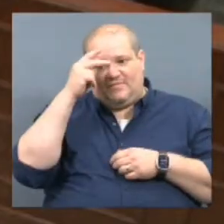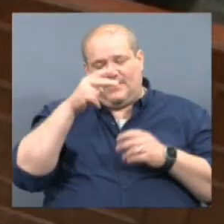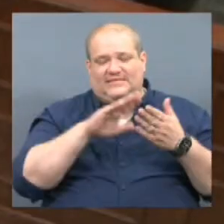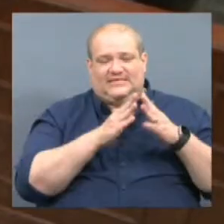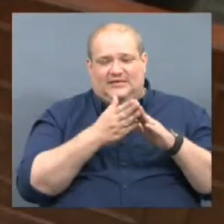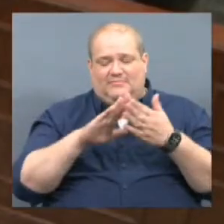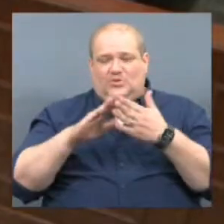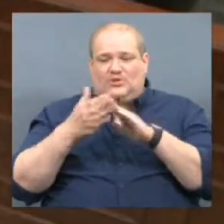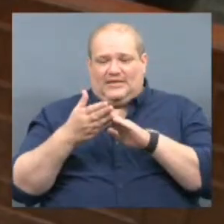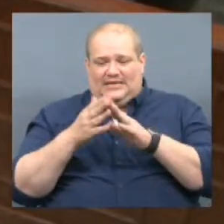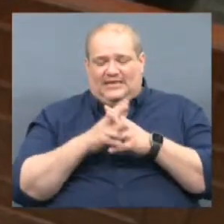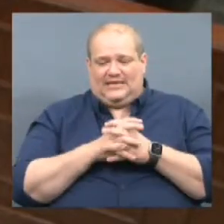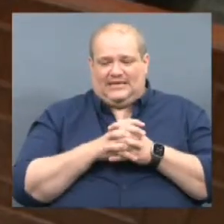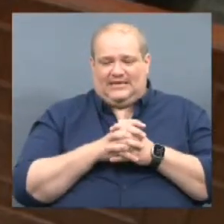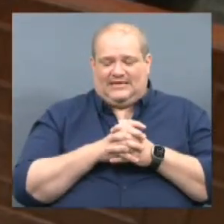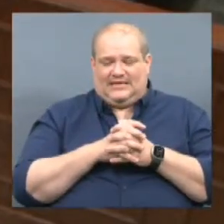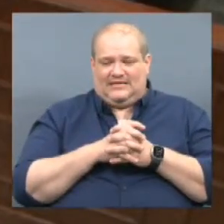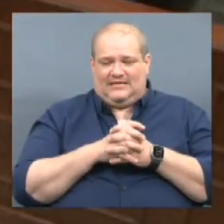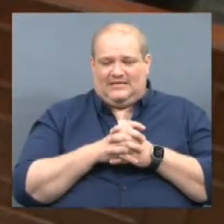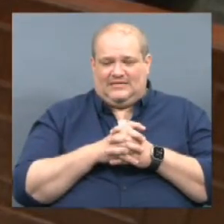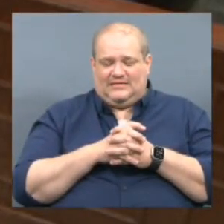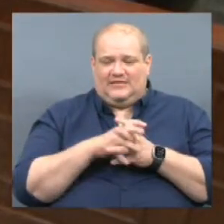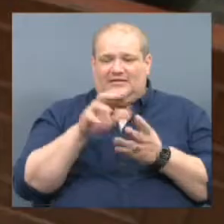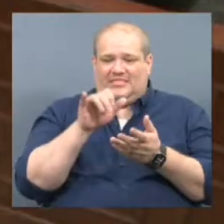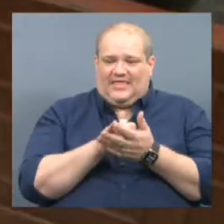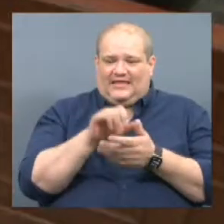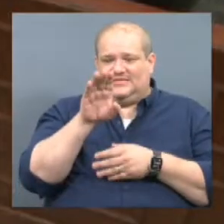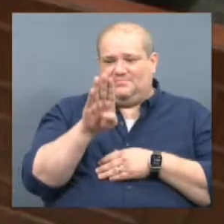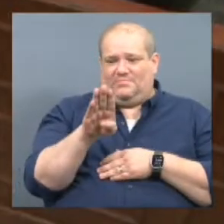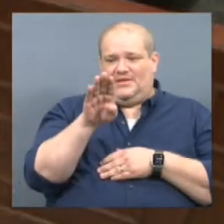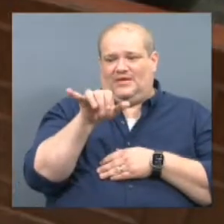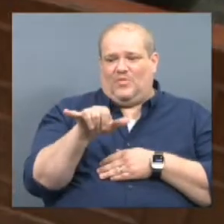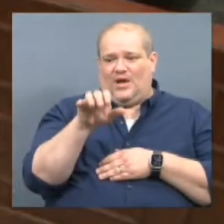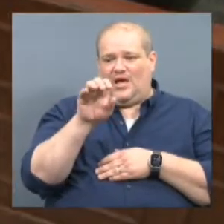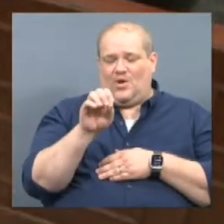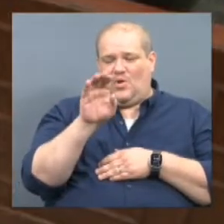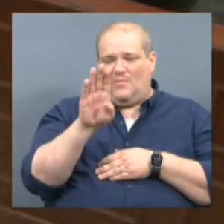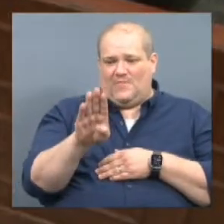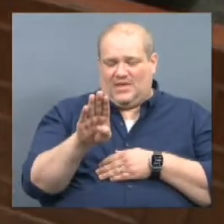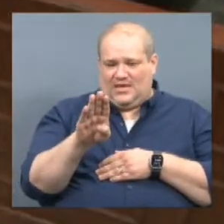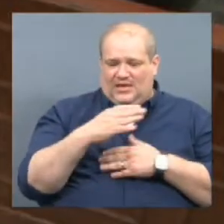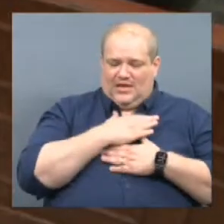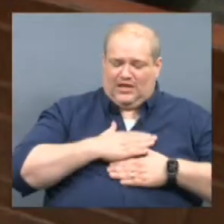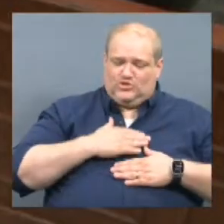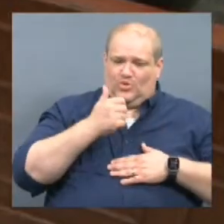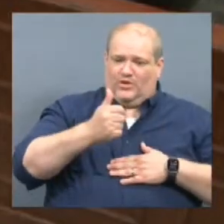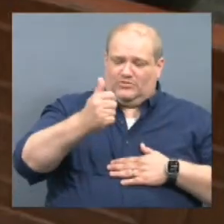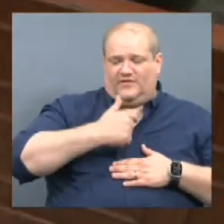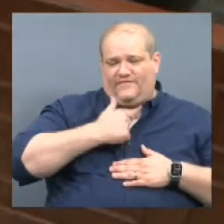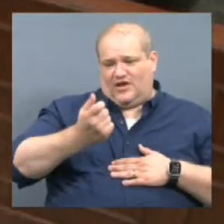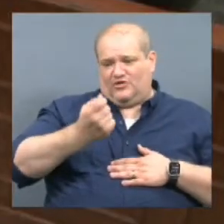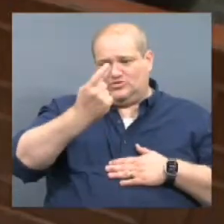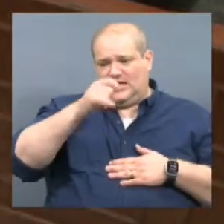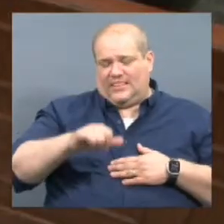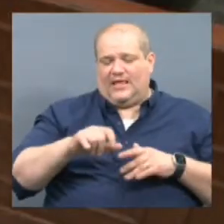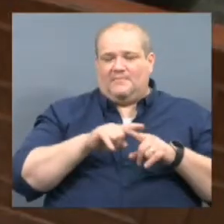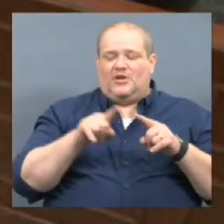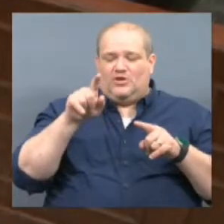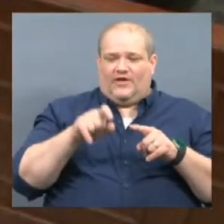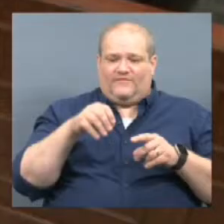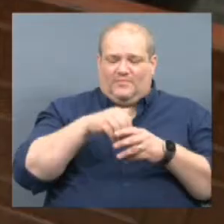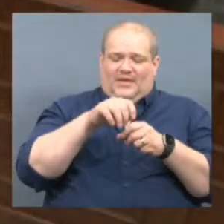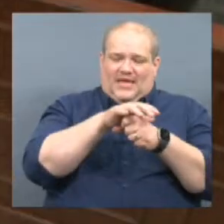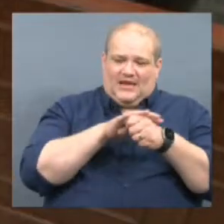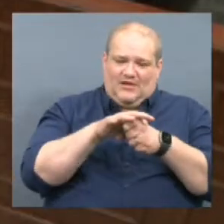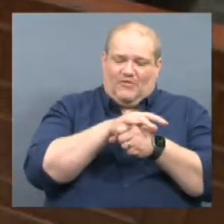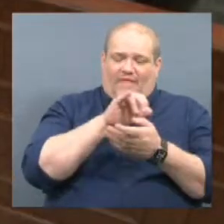community. It's BYOB. It's bring your own drinks. You enjoy yourself. I understand that. But you have to be in an area